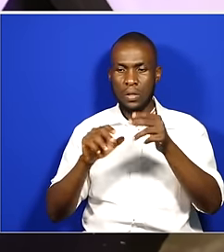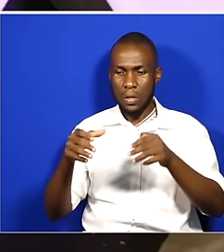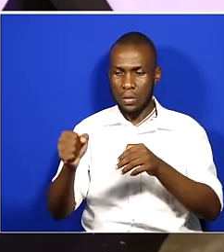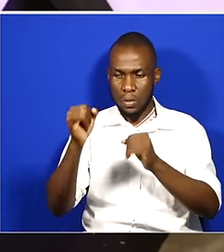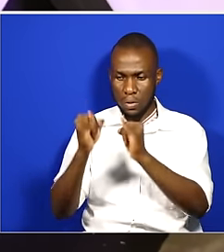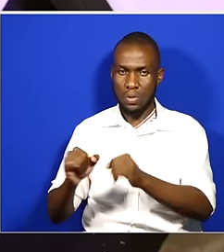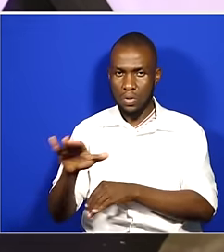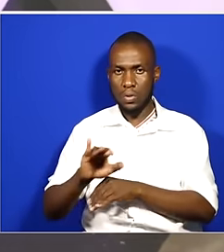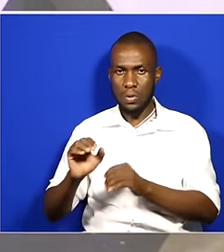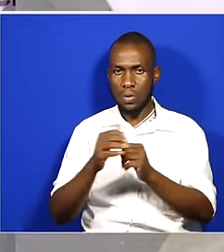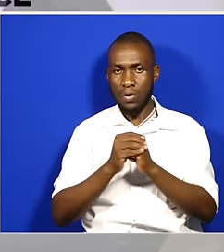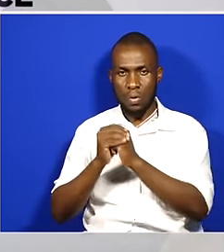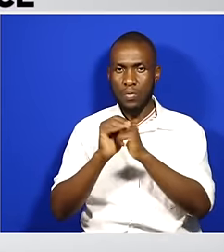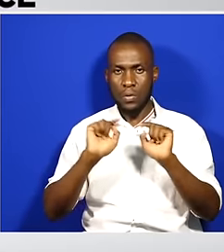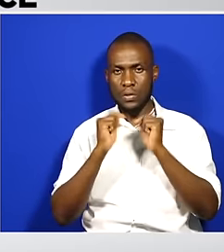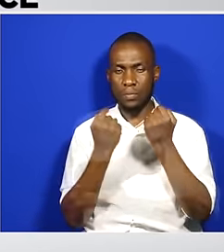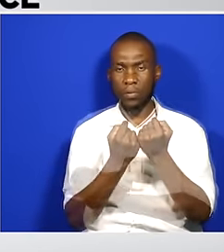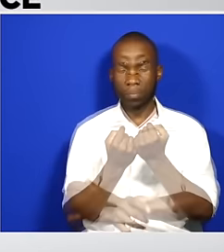New Territories. Worship team.